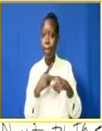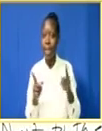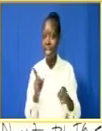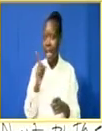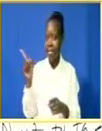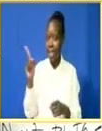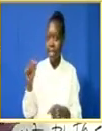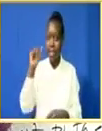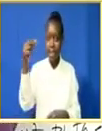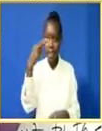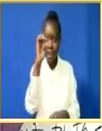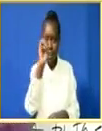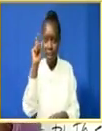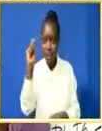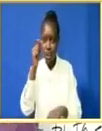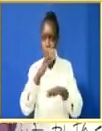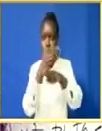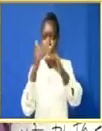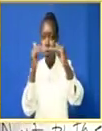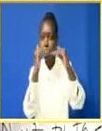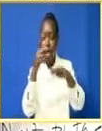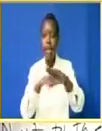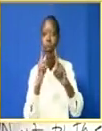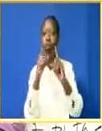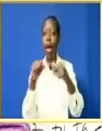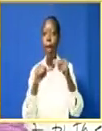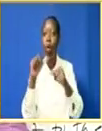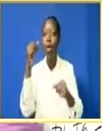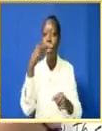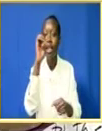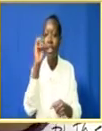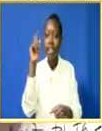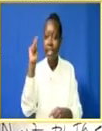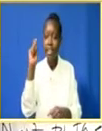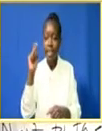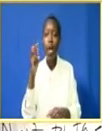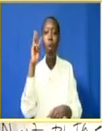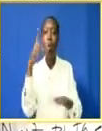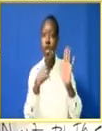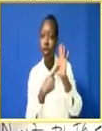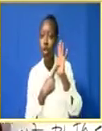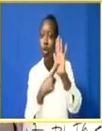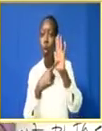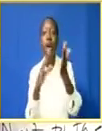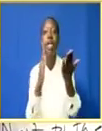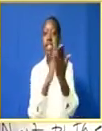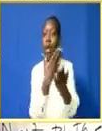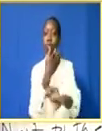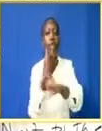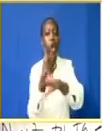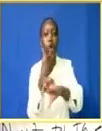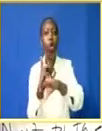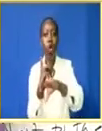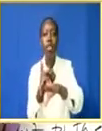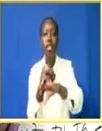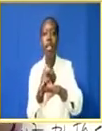sheet erosion. Yeah. You usually find, when you talk about this sheet erosion, it is going to expose some of the rocks. Mm.